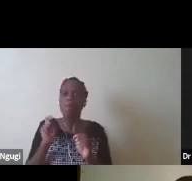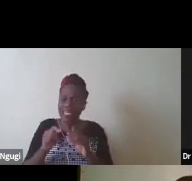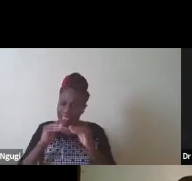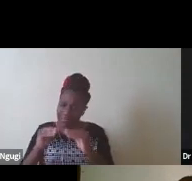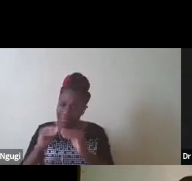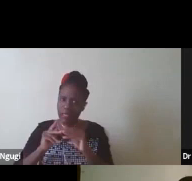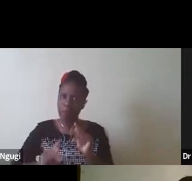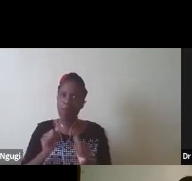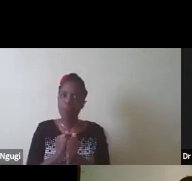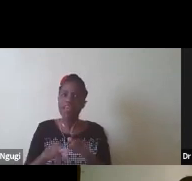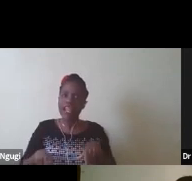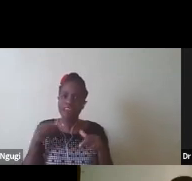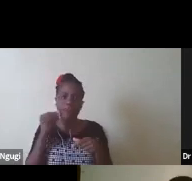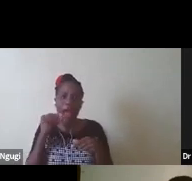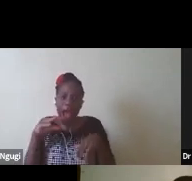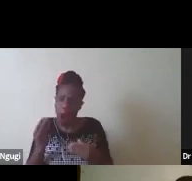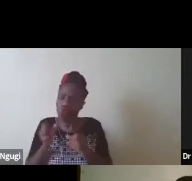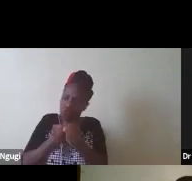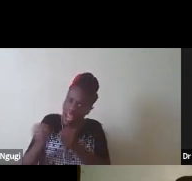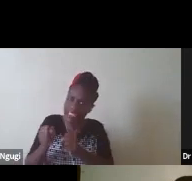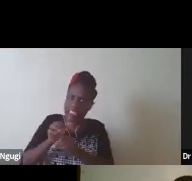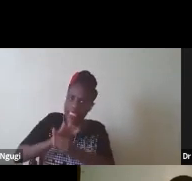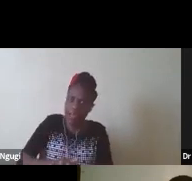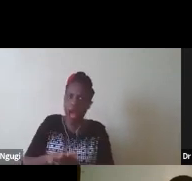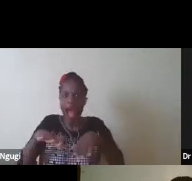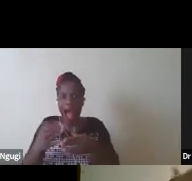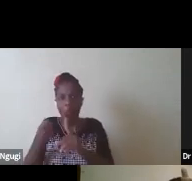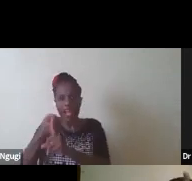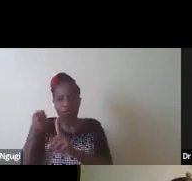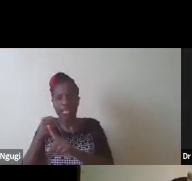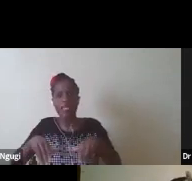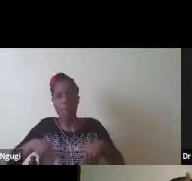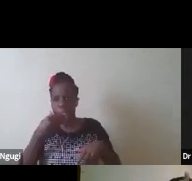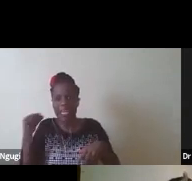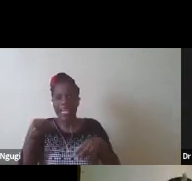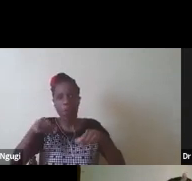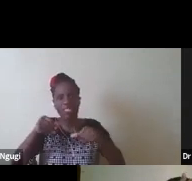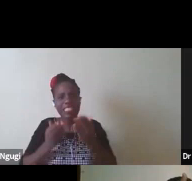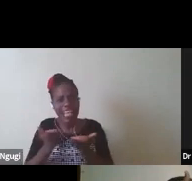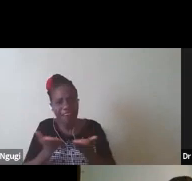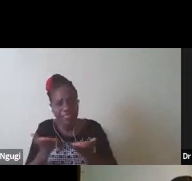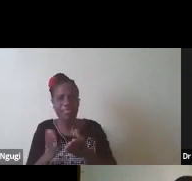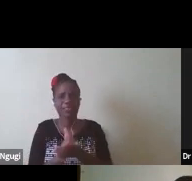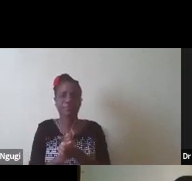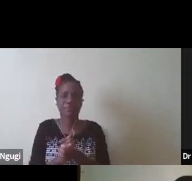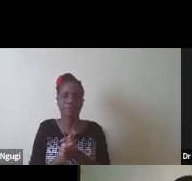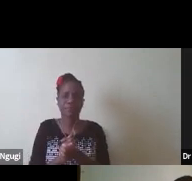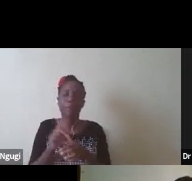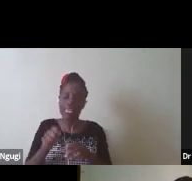are the things you need to do? How do you advocate for better quality services? They need to be trained on that as